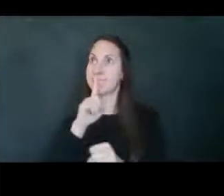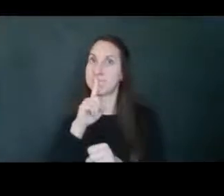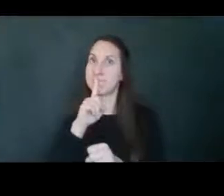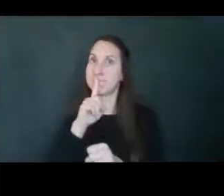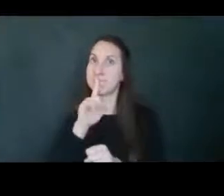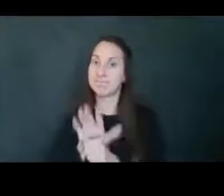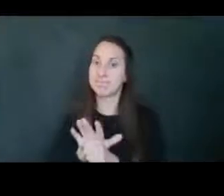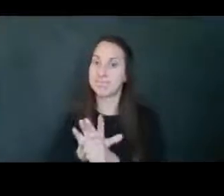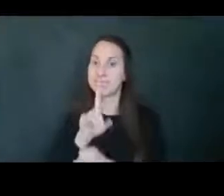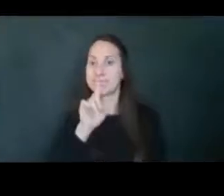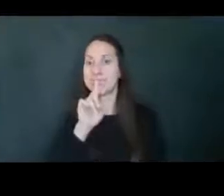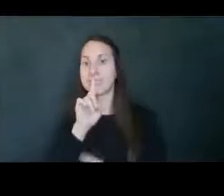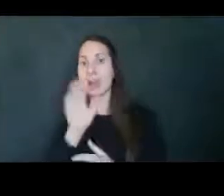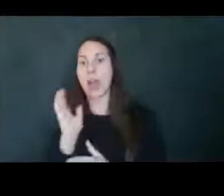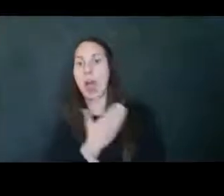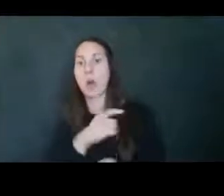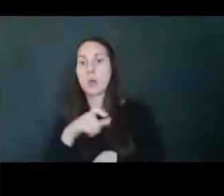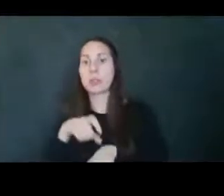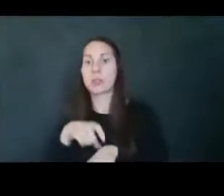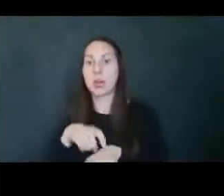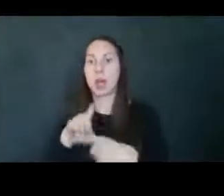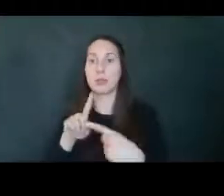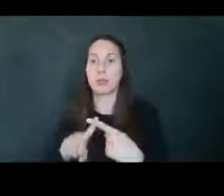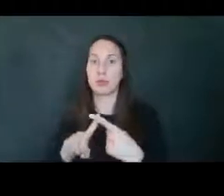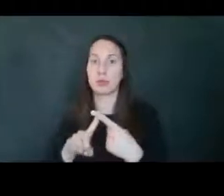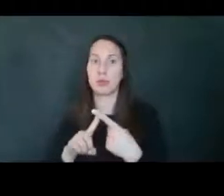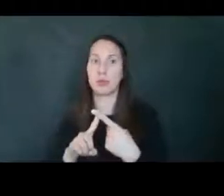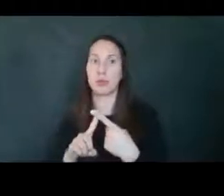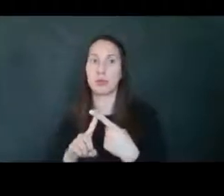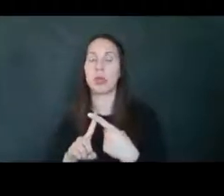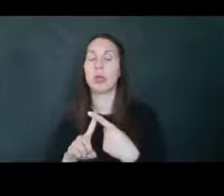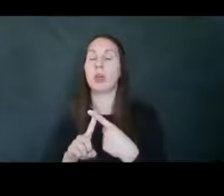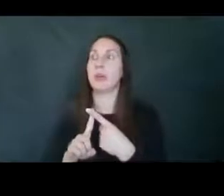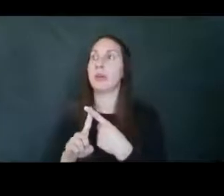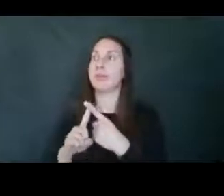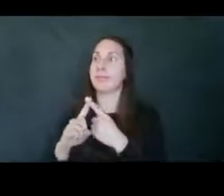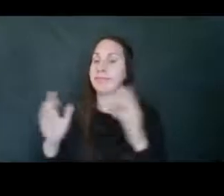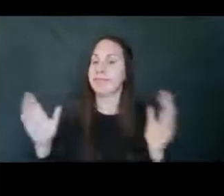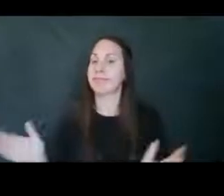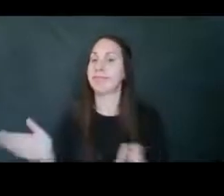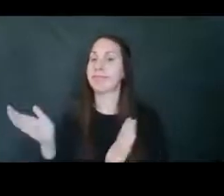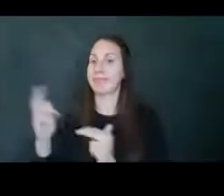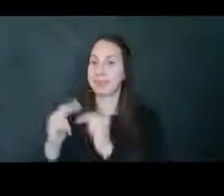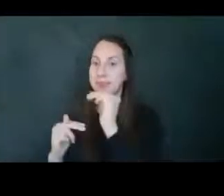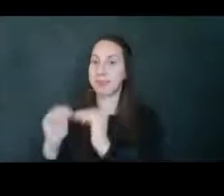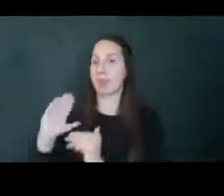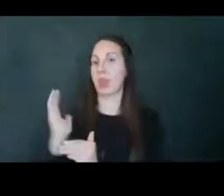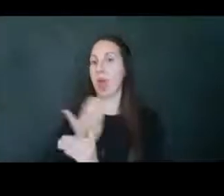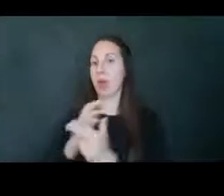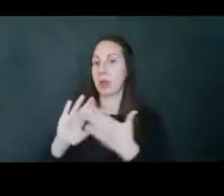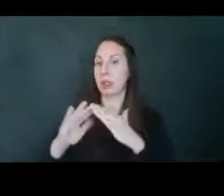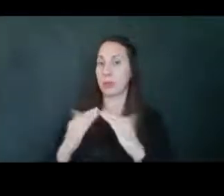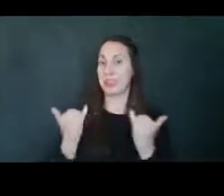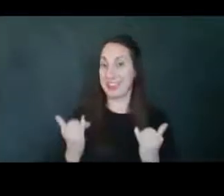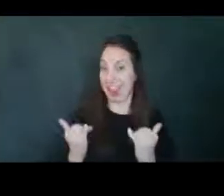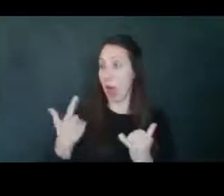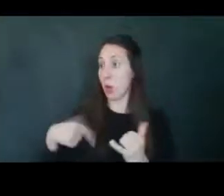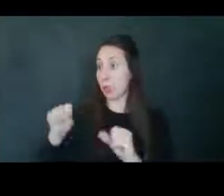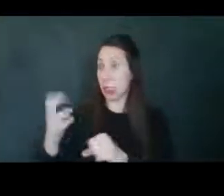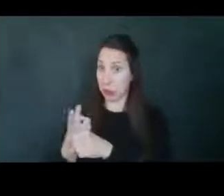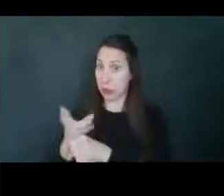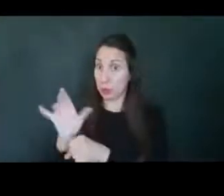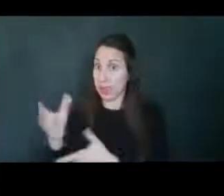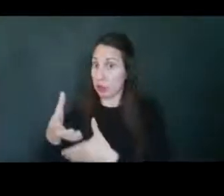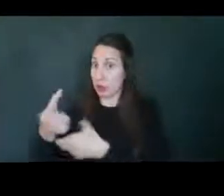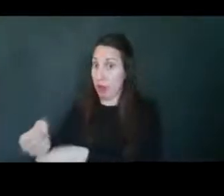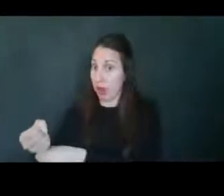to cultivating these communities, we are now able to leverage our relationships and our trust within these communities and break out of